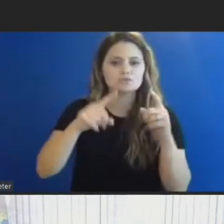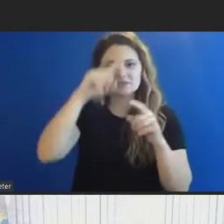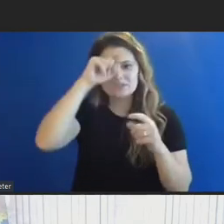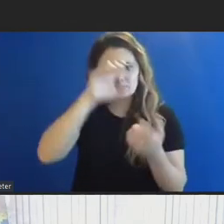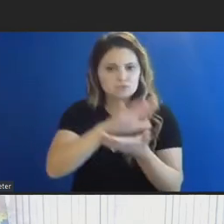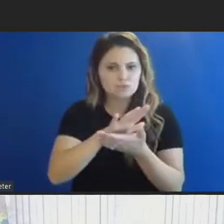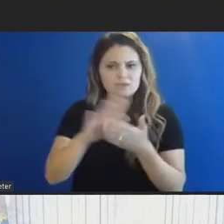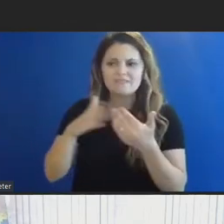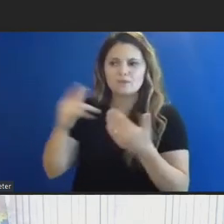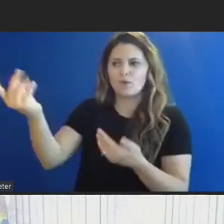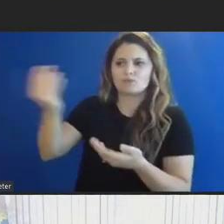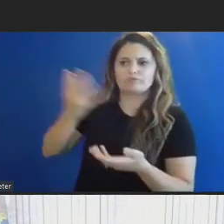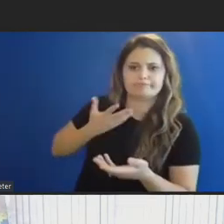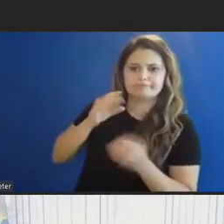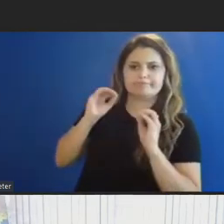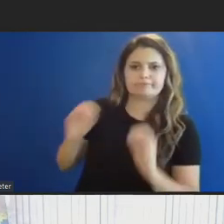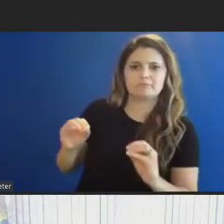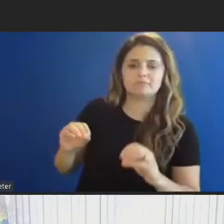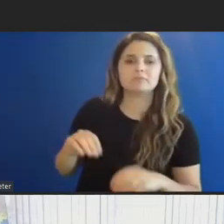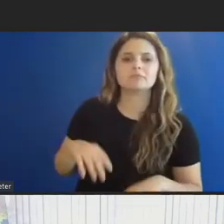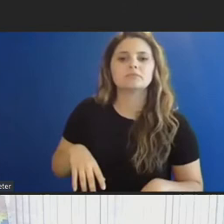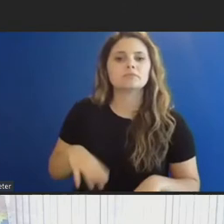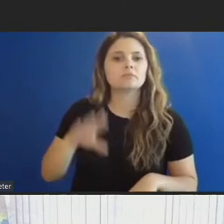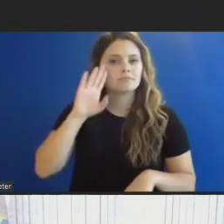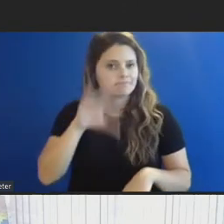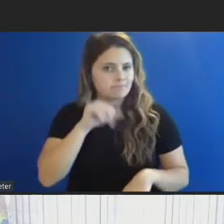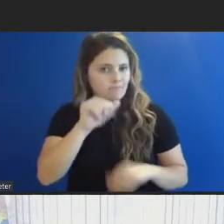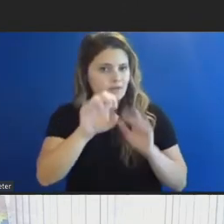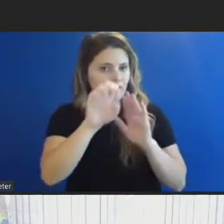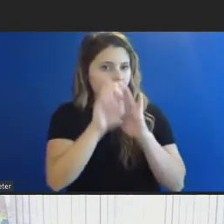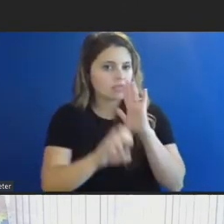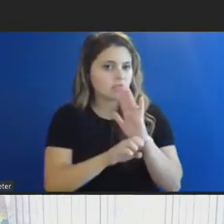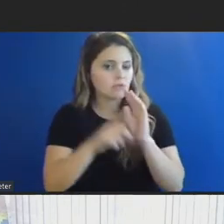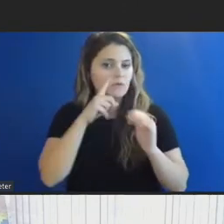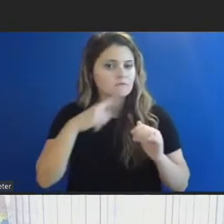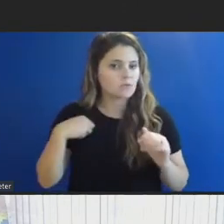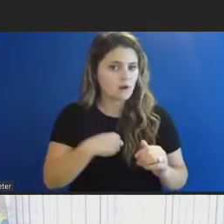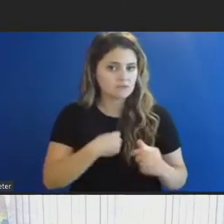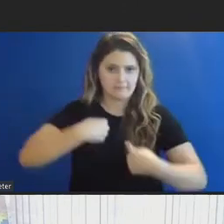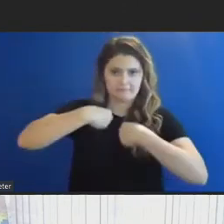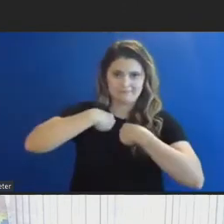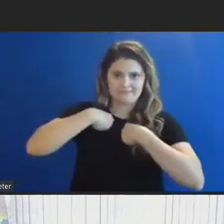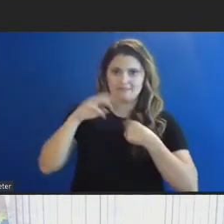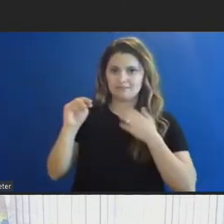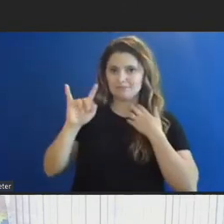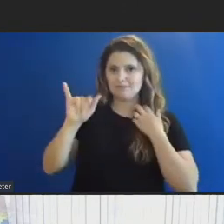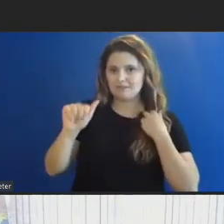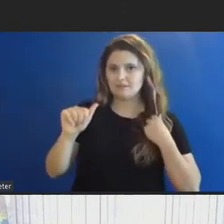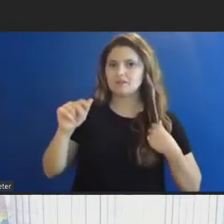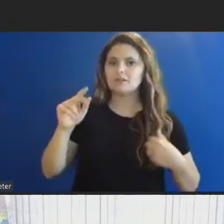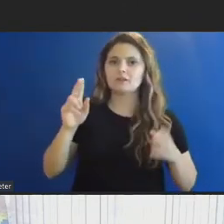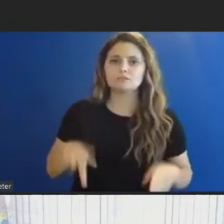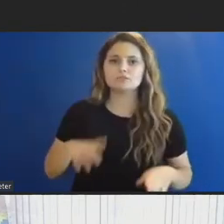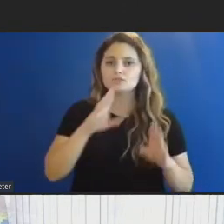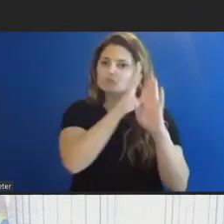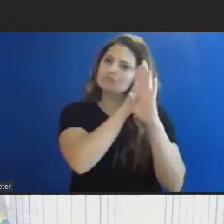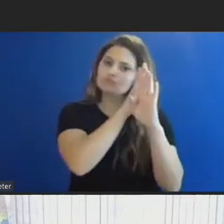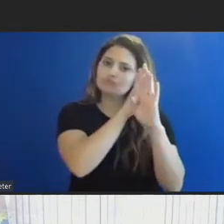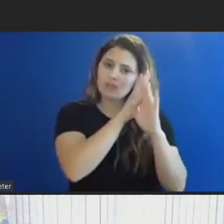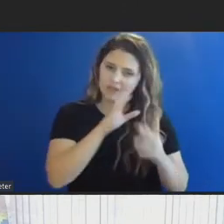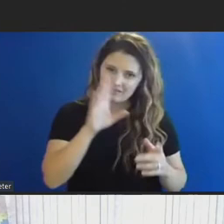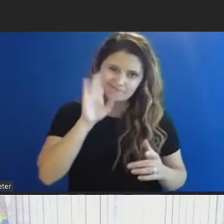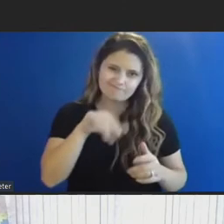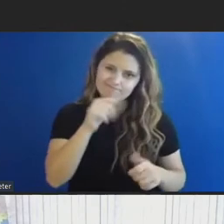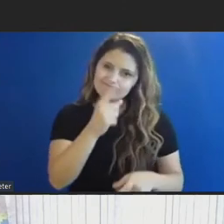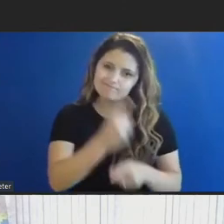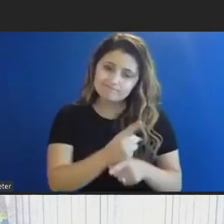there were none. As you know, it would be unethical for us, me as a media person, to turn a blind eye. So has this been